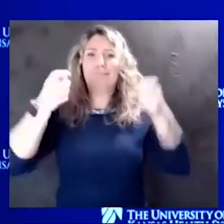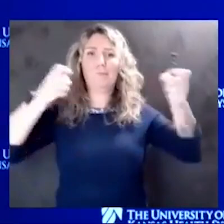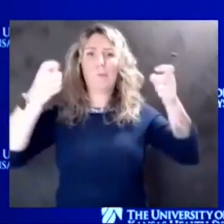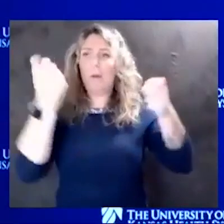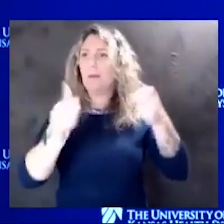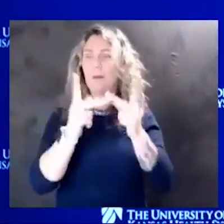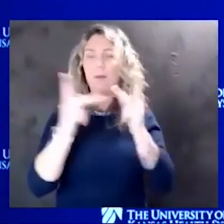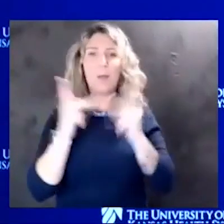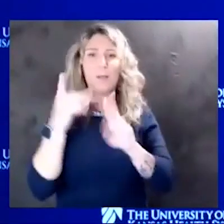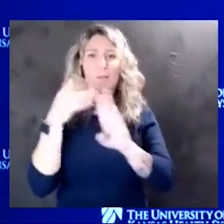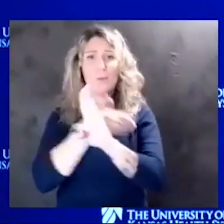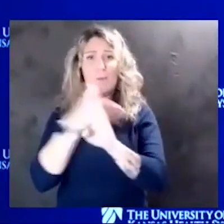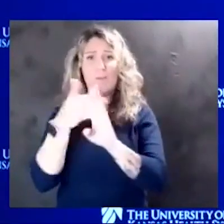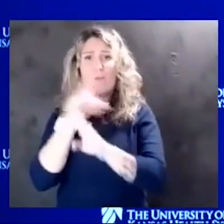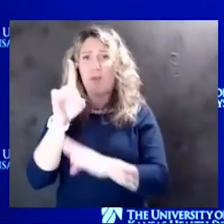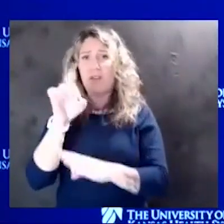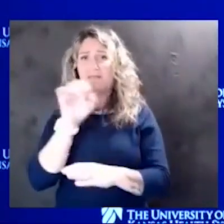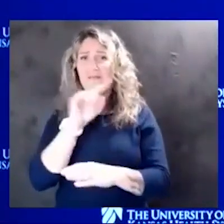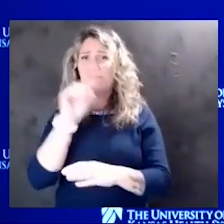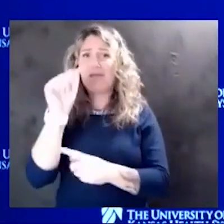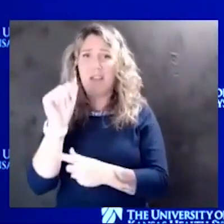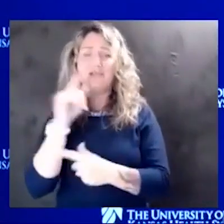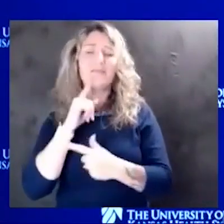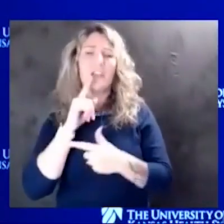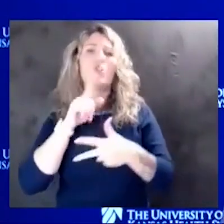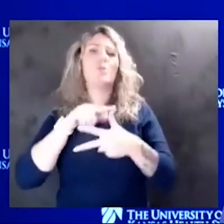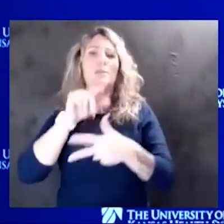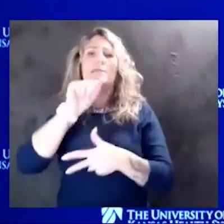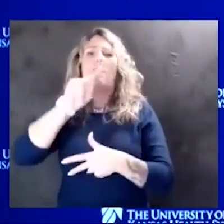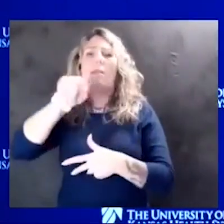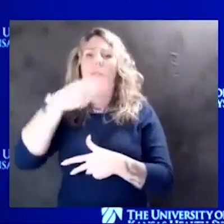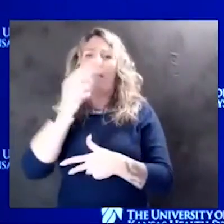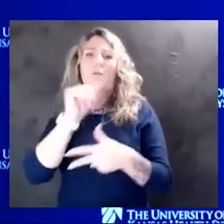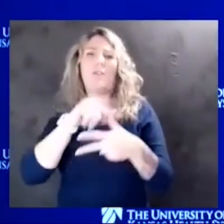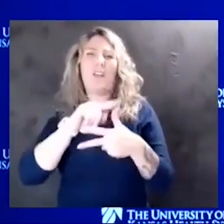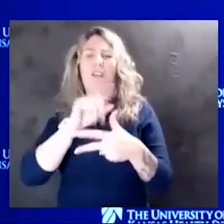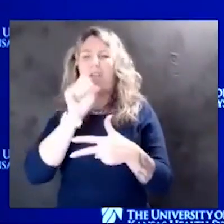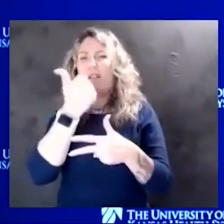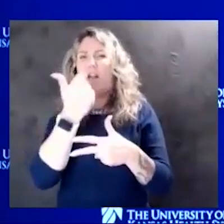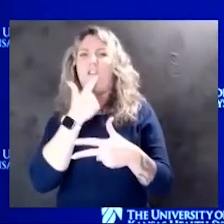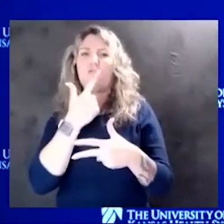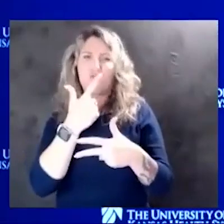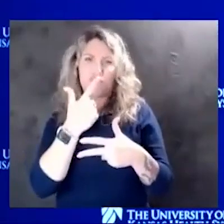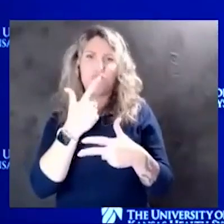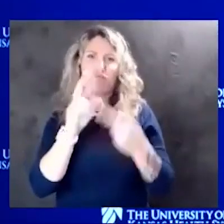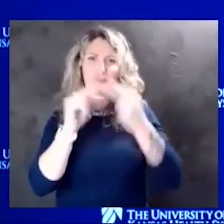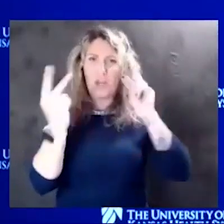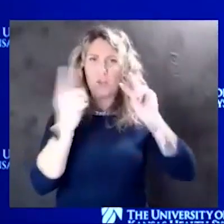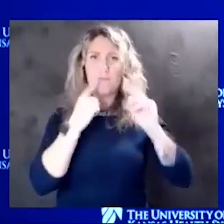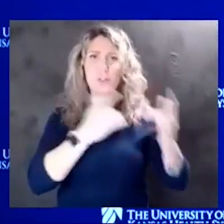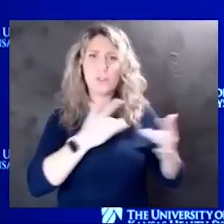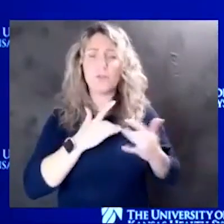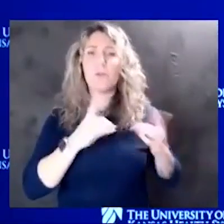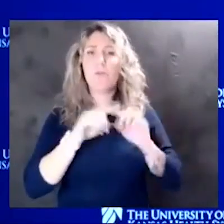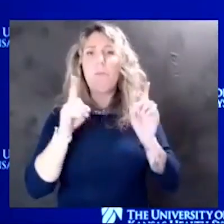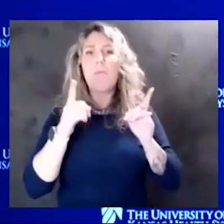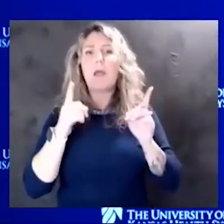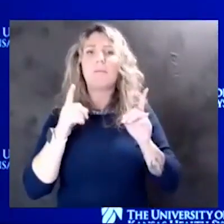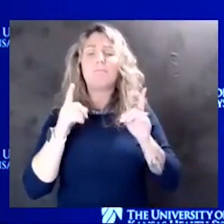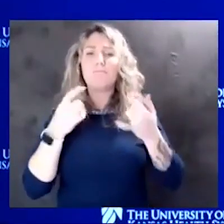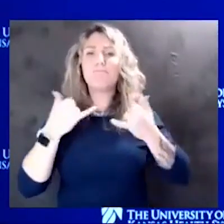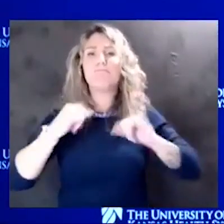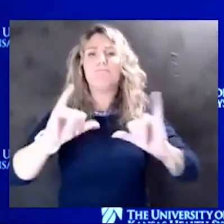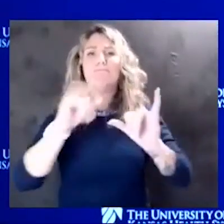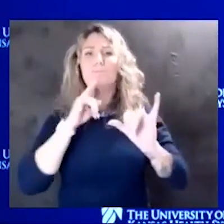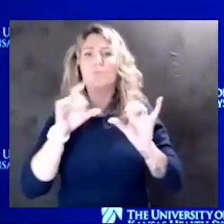was Alpha, and there were some other variants of concern as well. So I think we are going to continue to find virus isolates, which